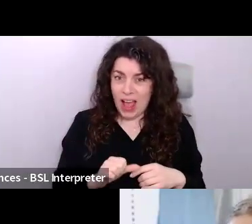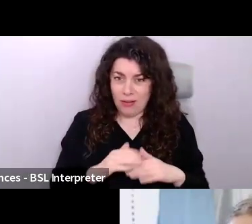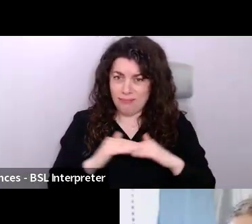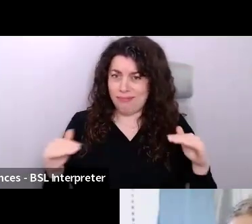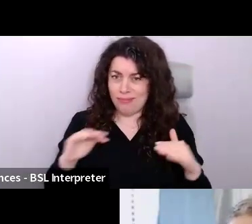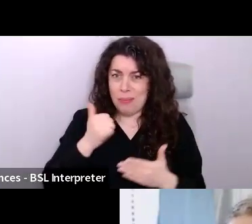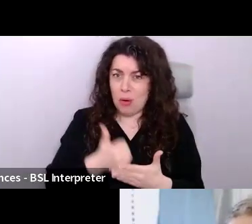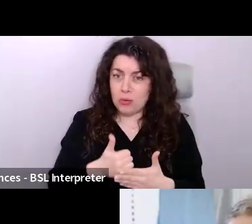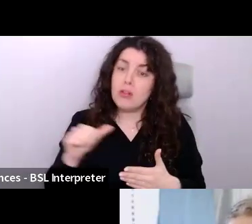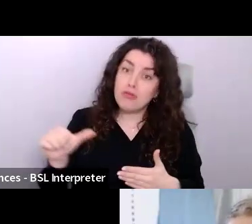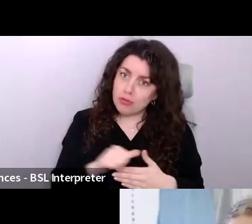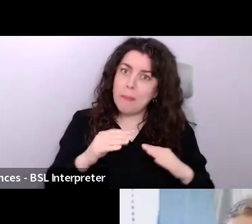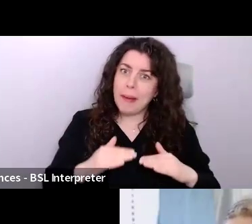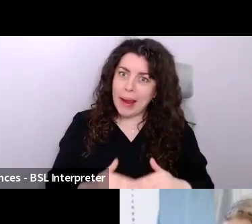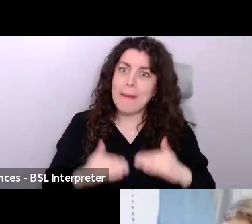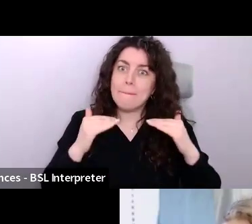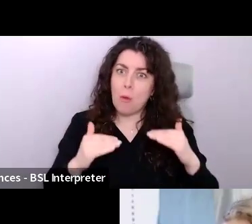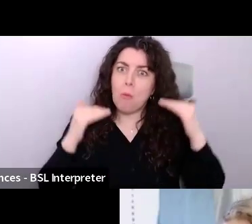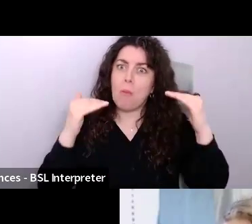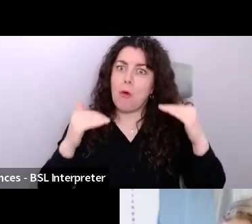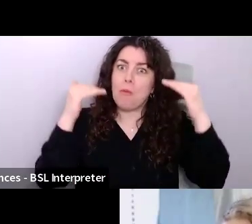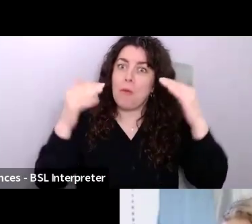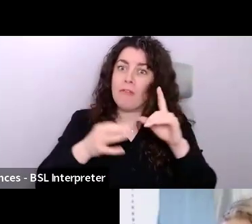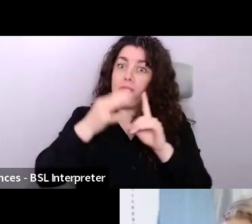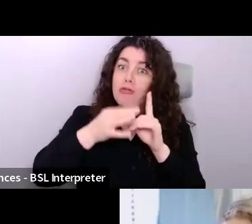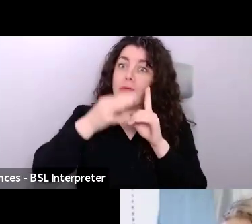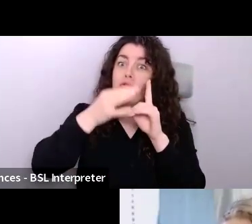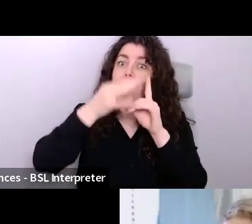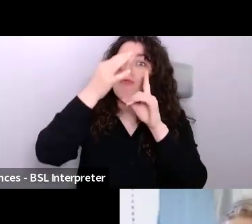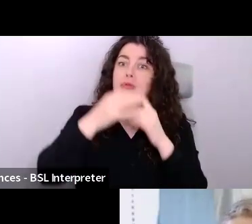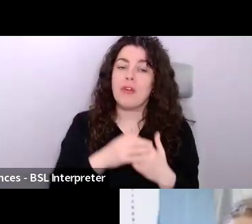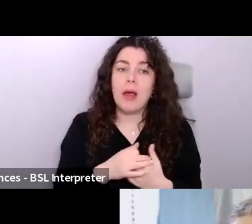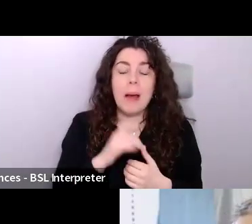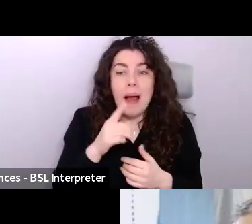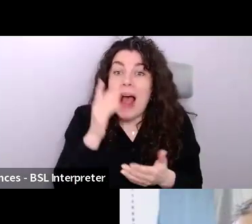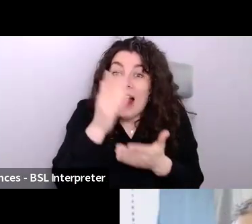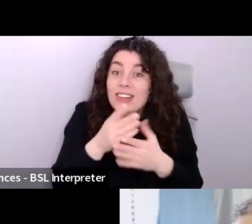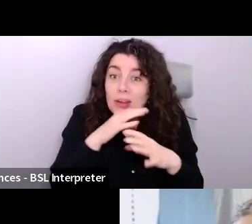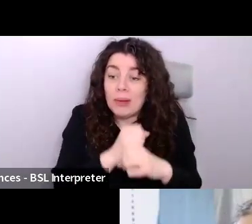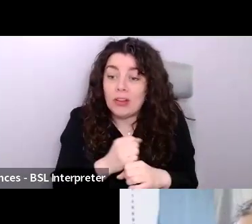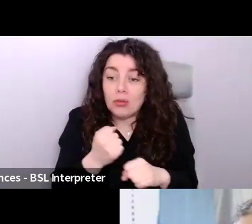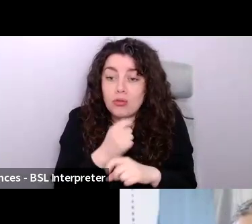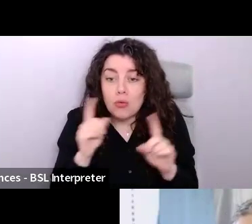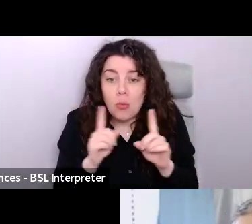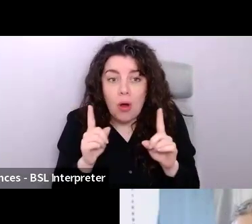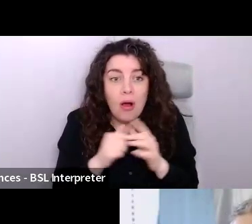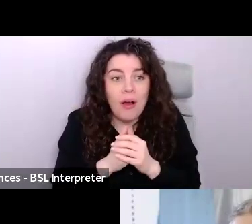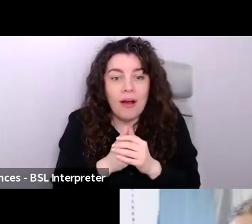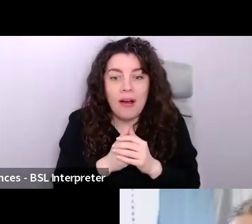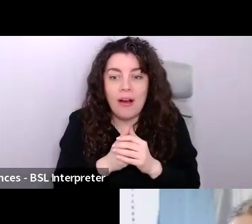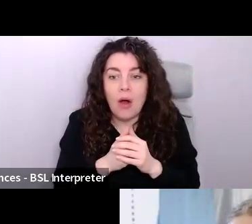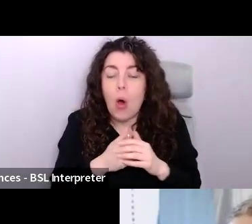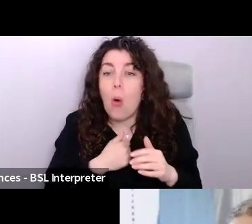leaders? So what have they actually committed to do? So they've committed, sorry, Harrison,